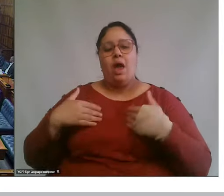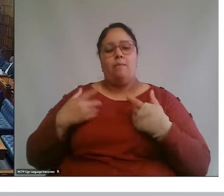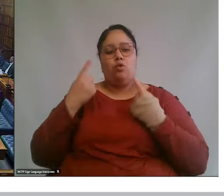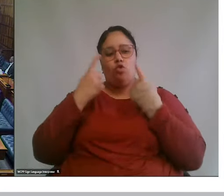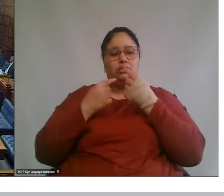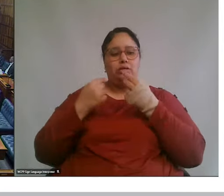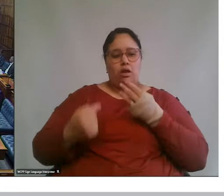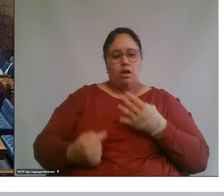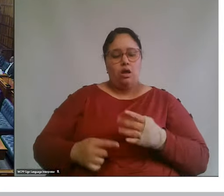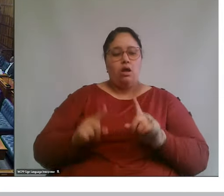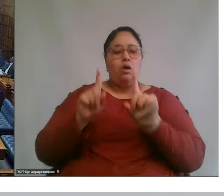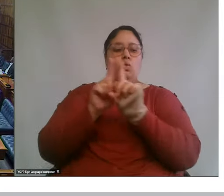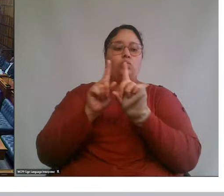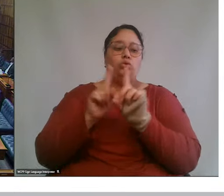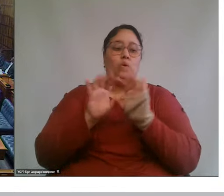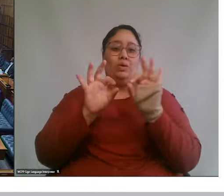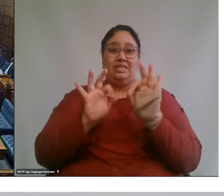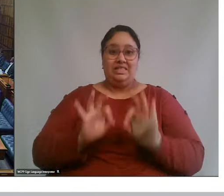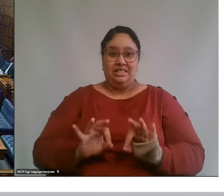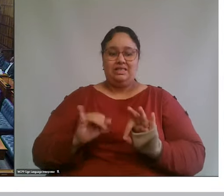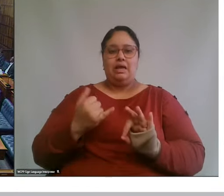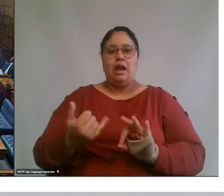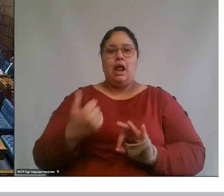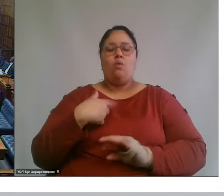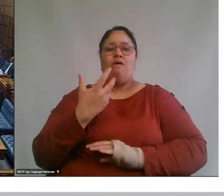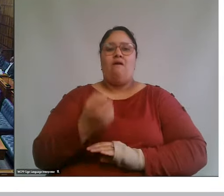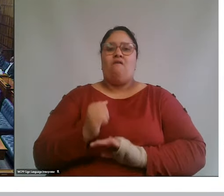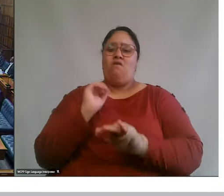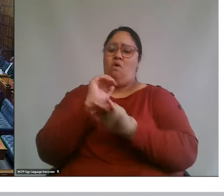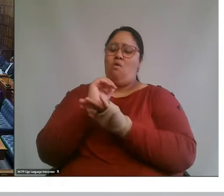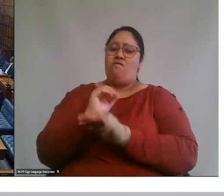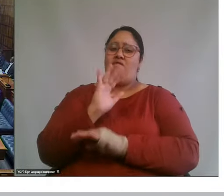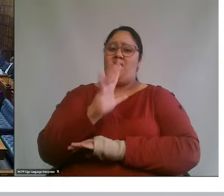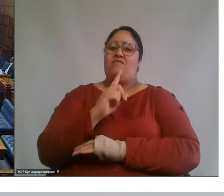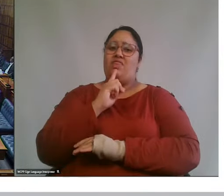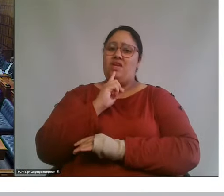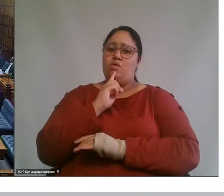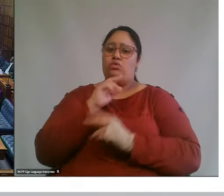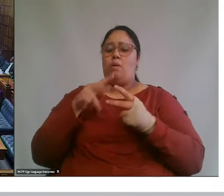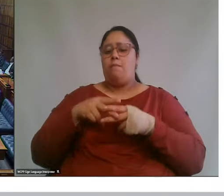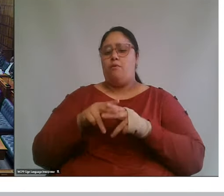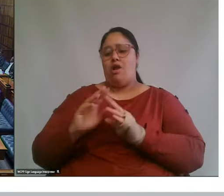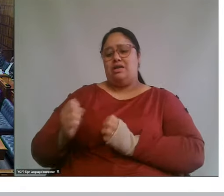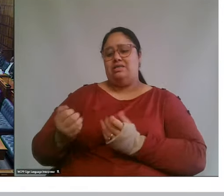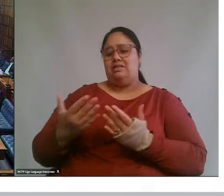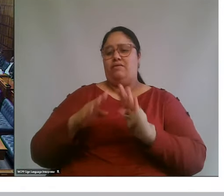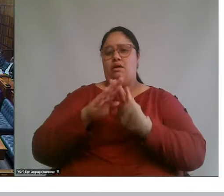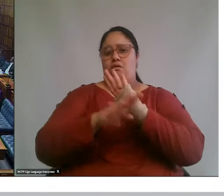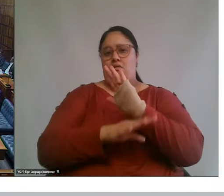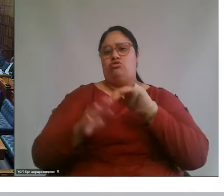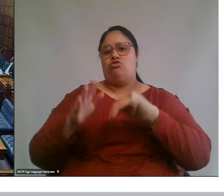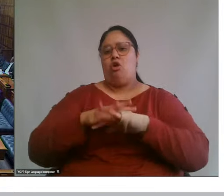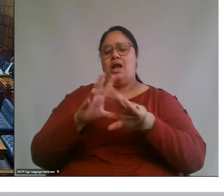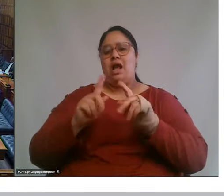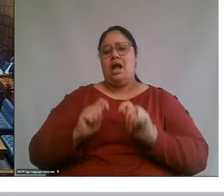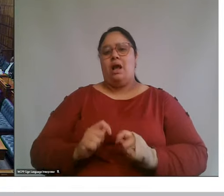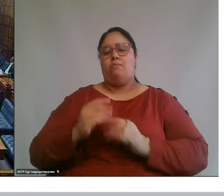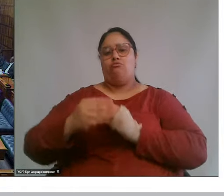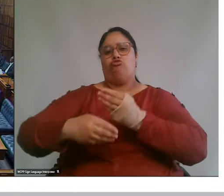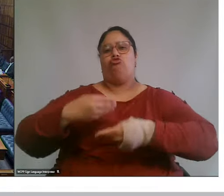those um that we now have over 5,000 products and services listed on the cape trade